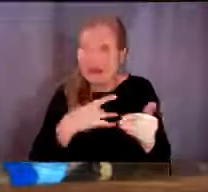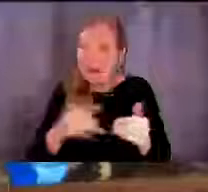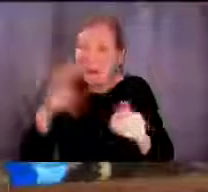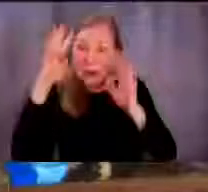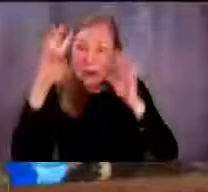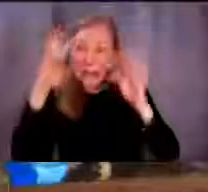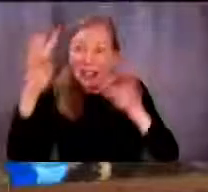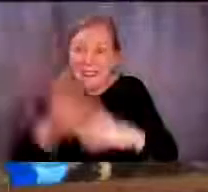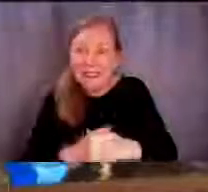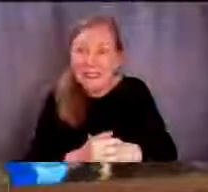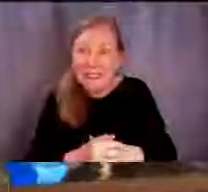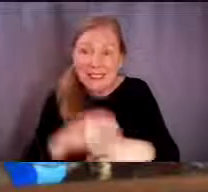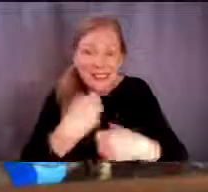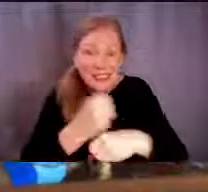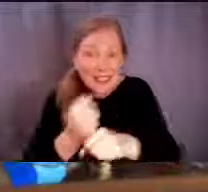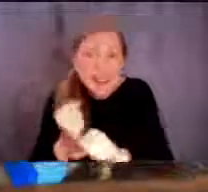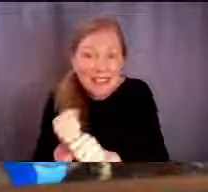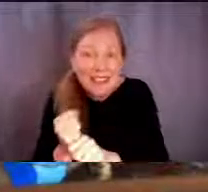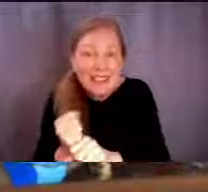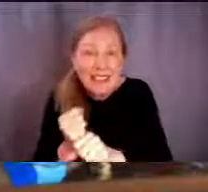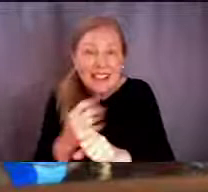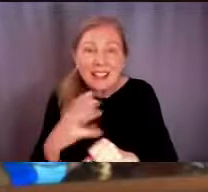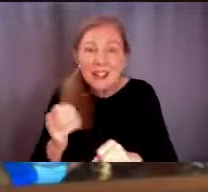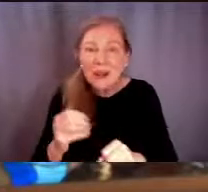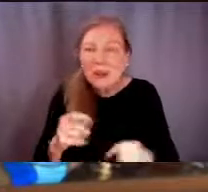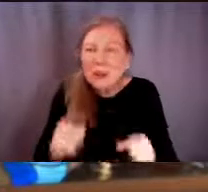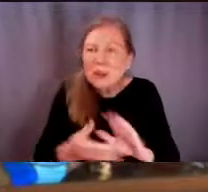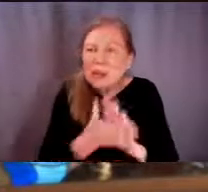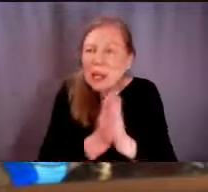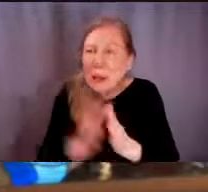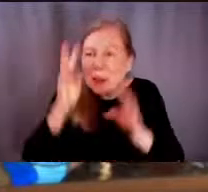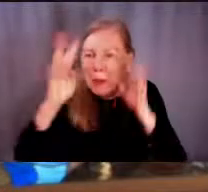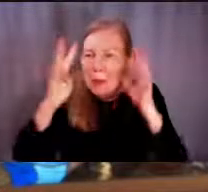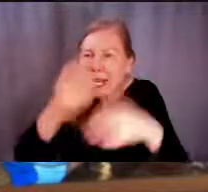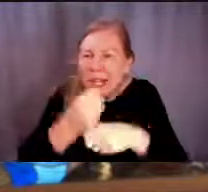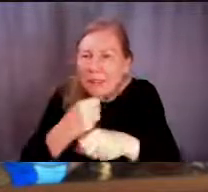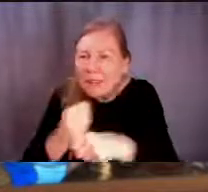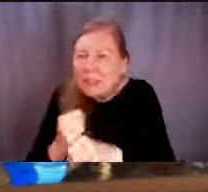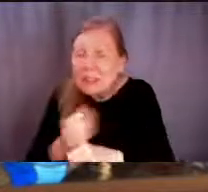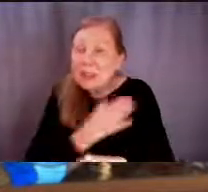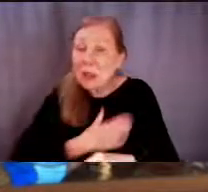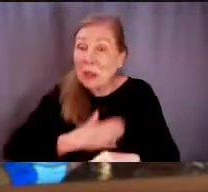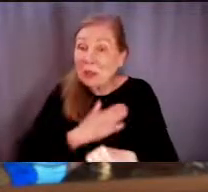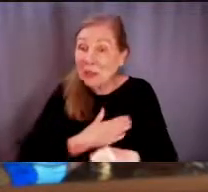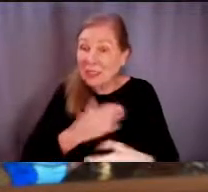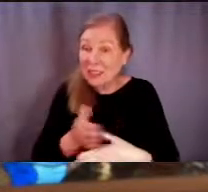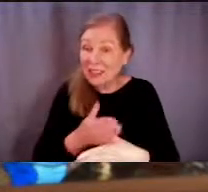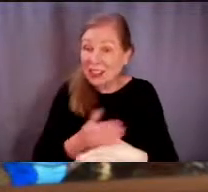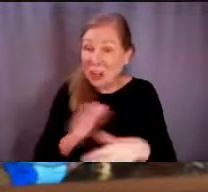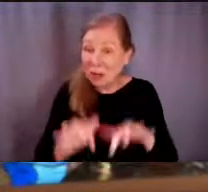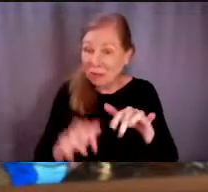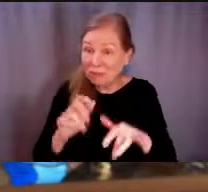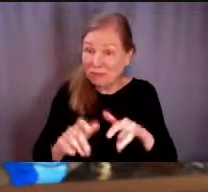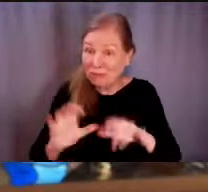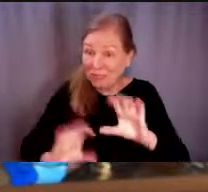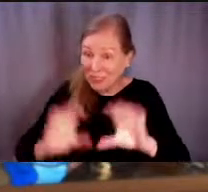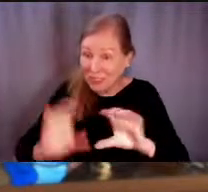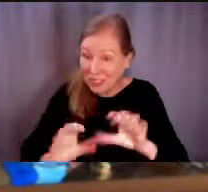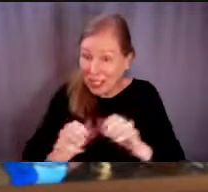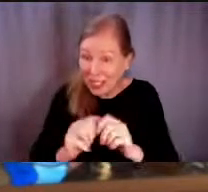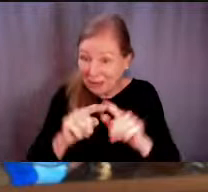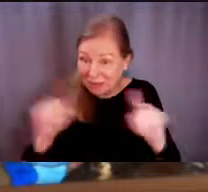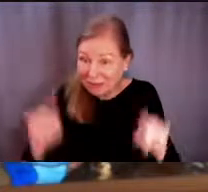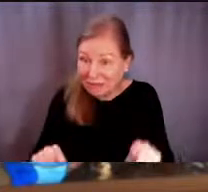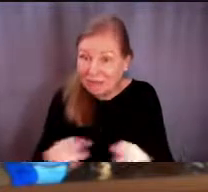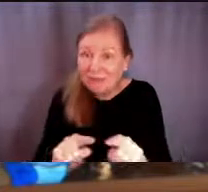do you like to do to be creative? I invite you to go ahead and share those in the chat with others.